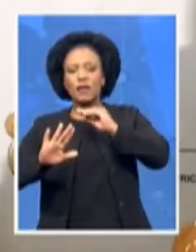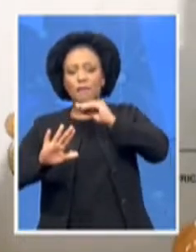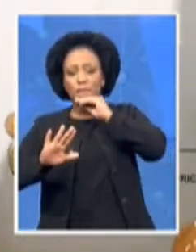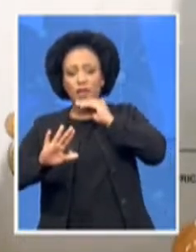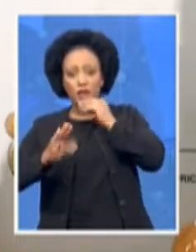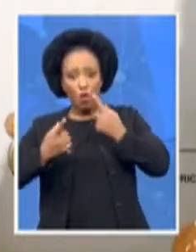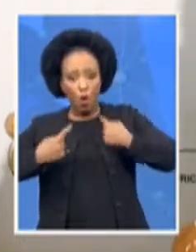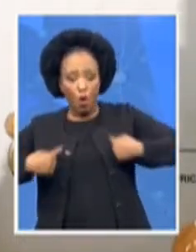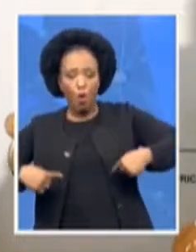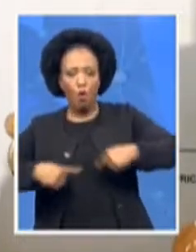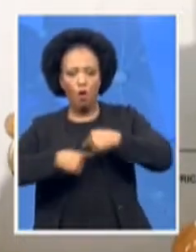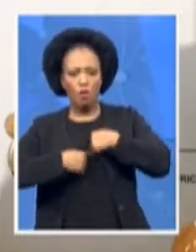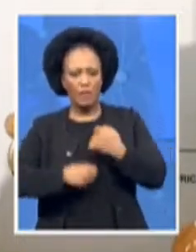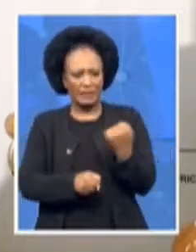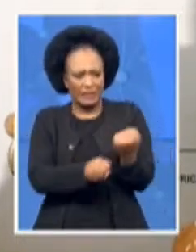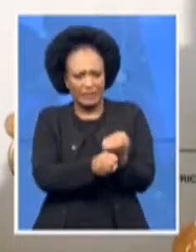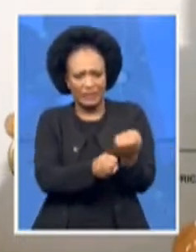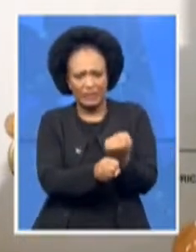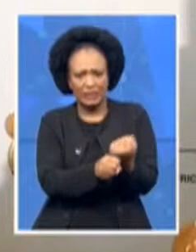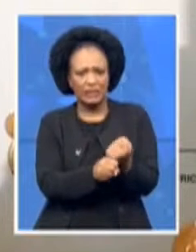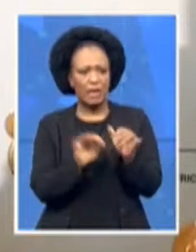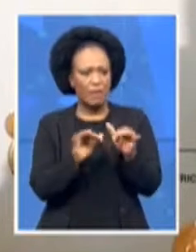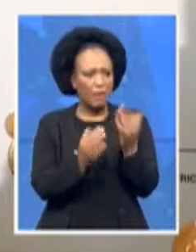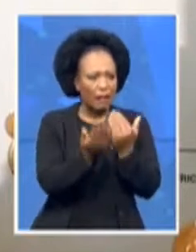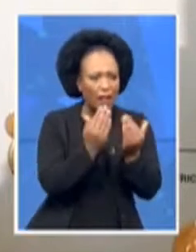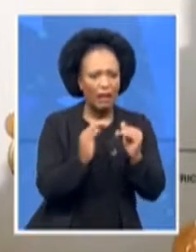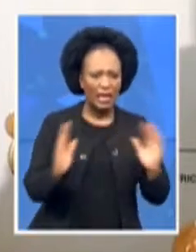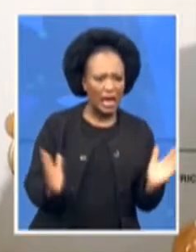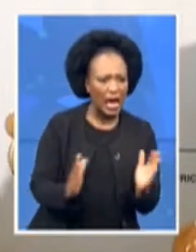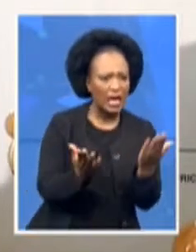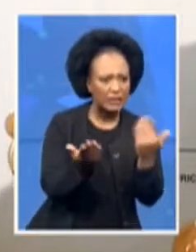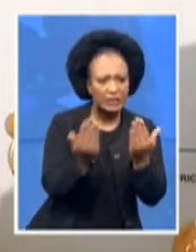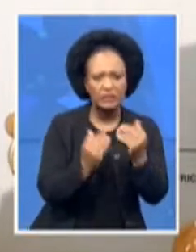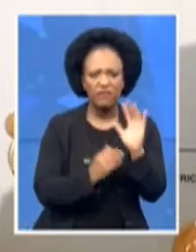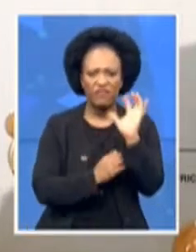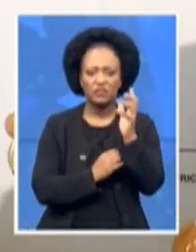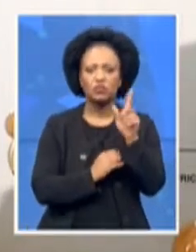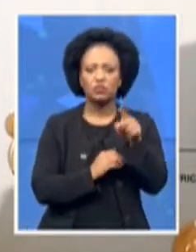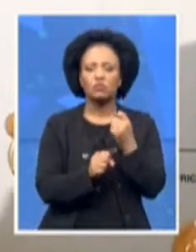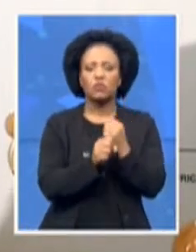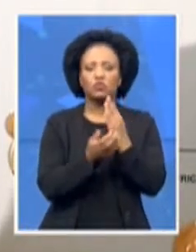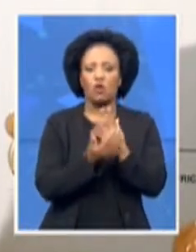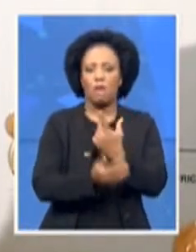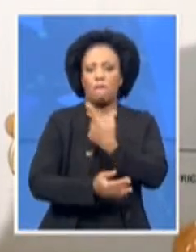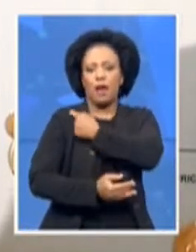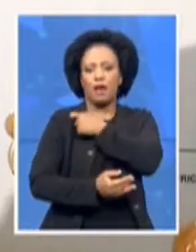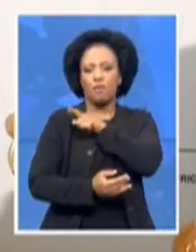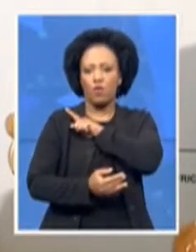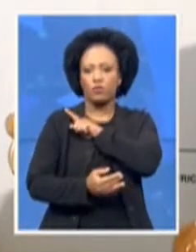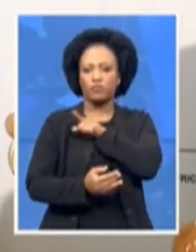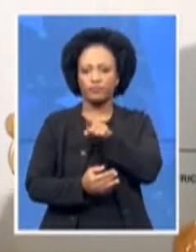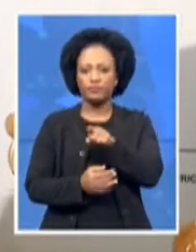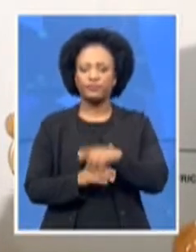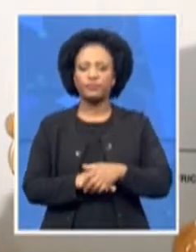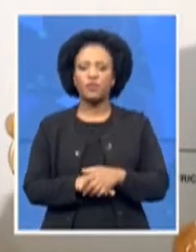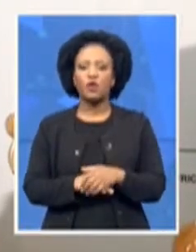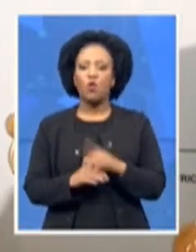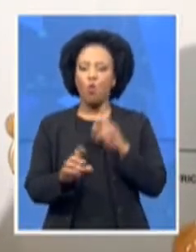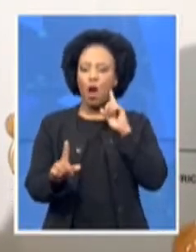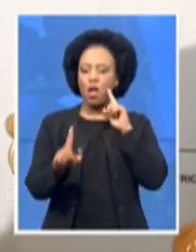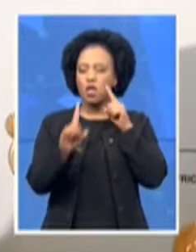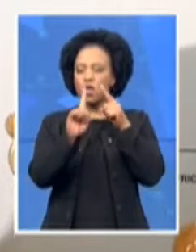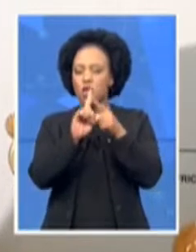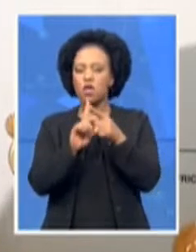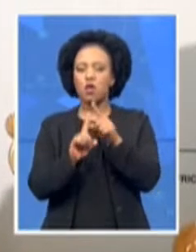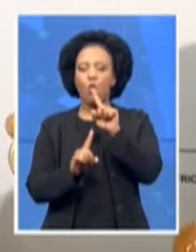Free State to make sure that they vaccinate, so that we must reach that target of 1.9. So it is everybody's